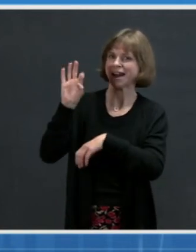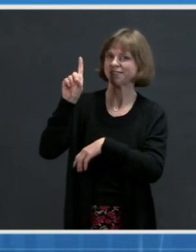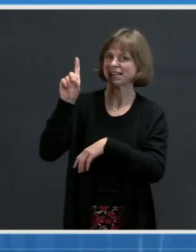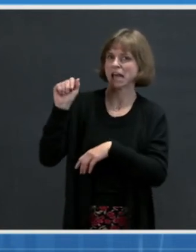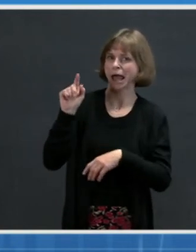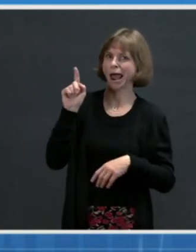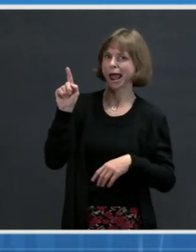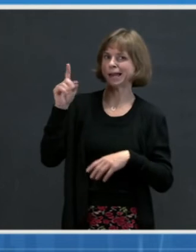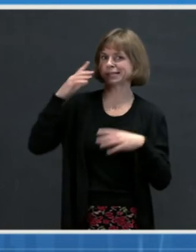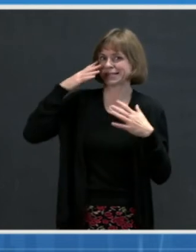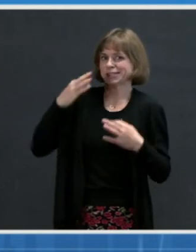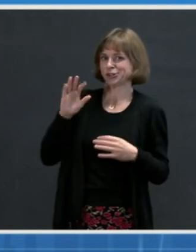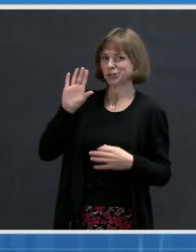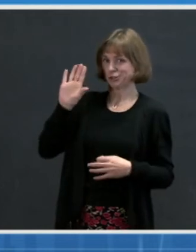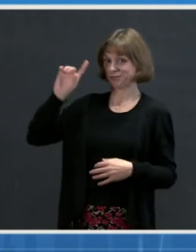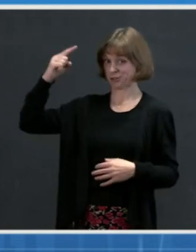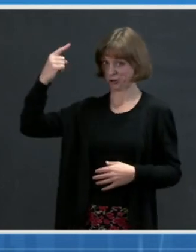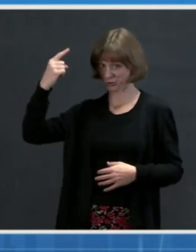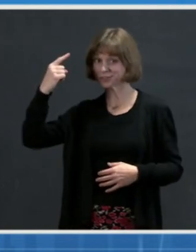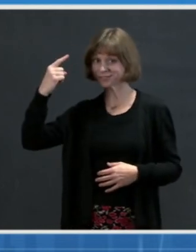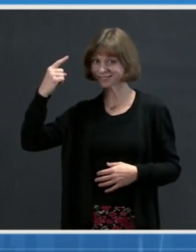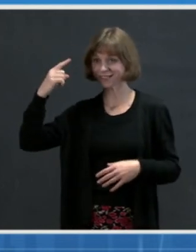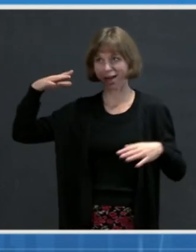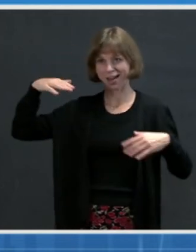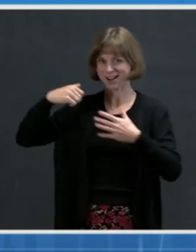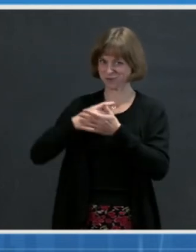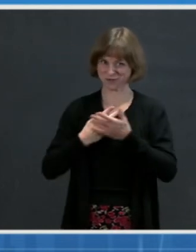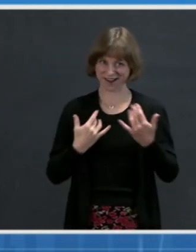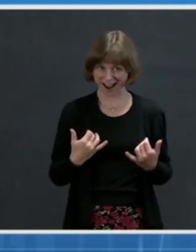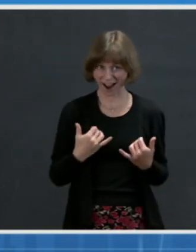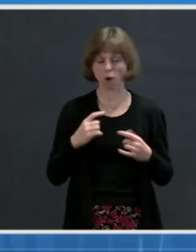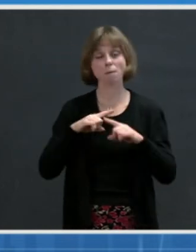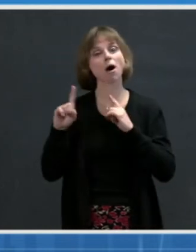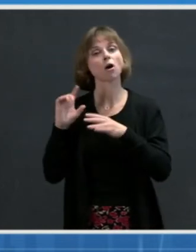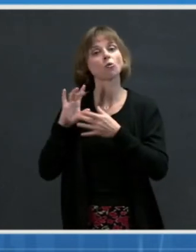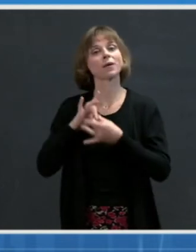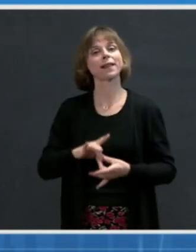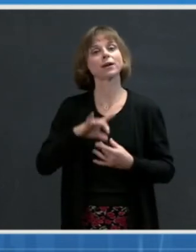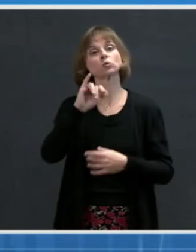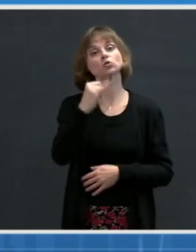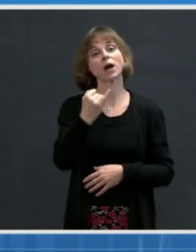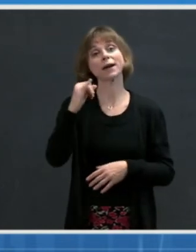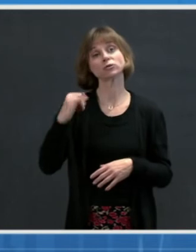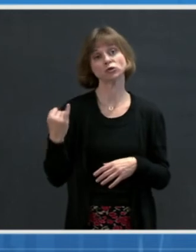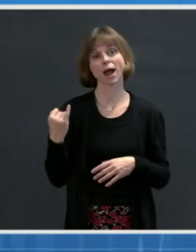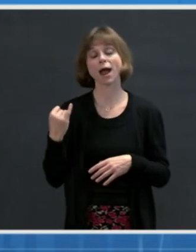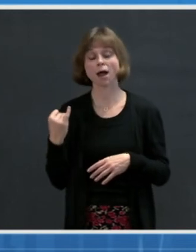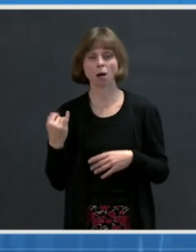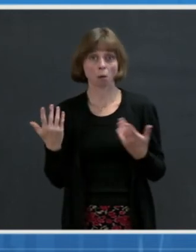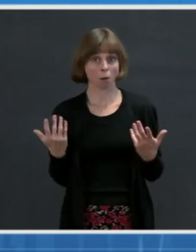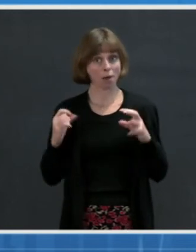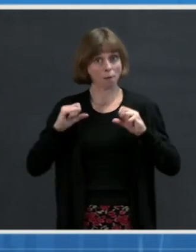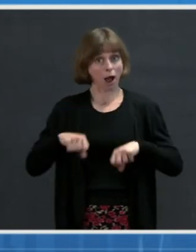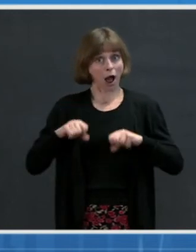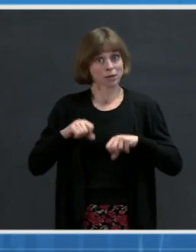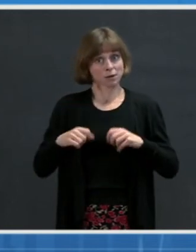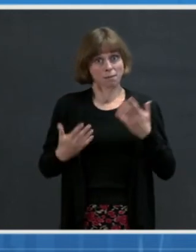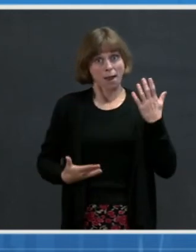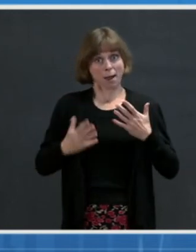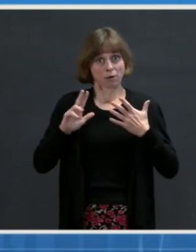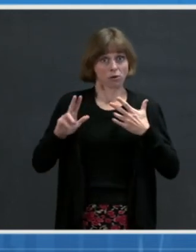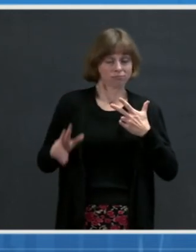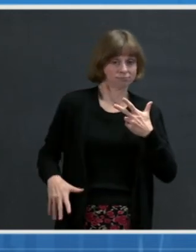vaccines that have not been yet approved. But on J&J, obviously the prospect of a potential third